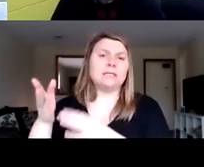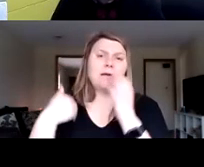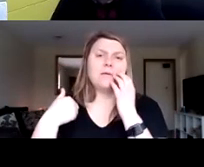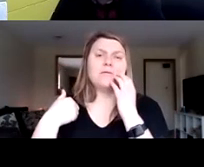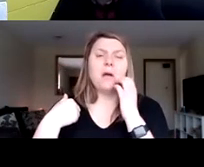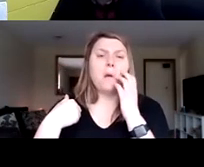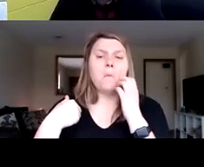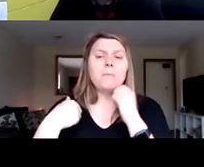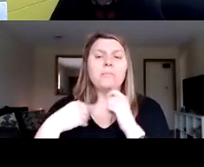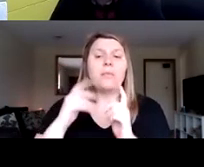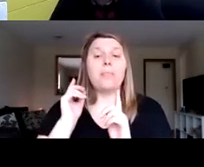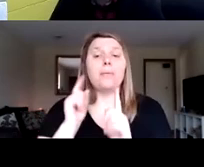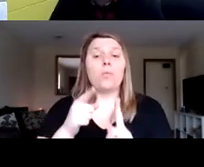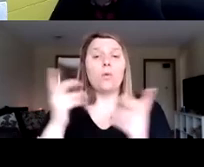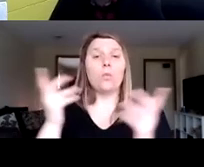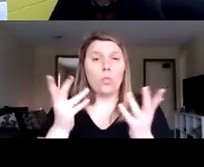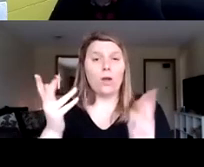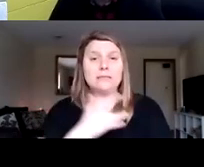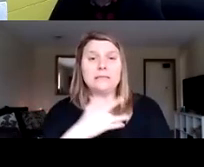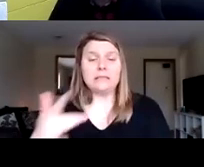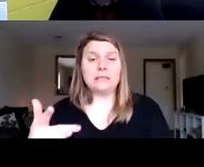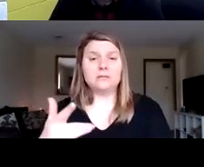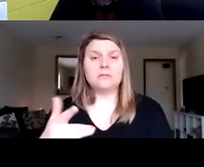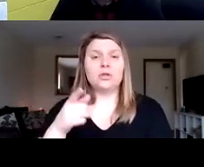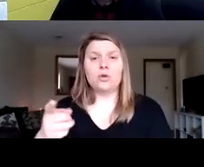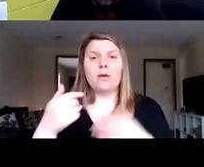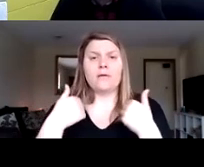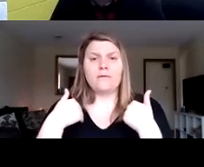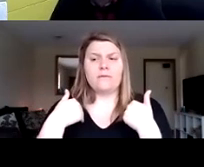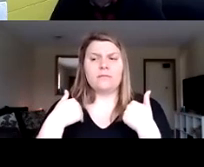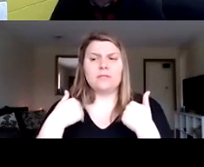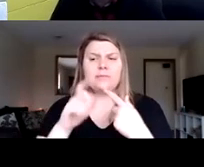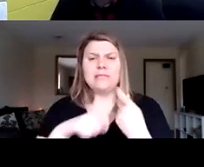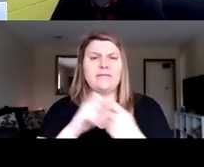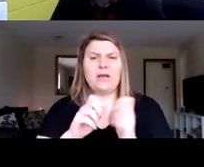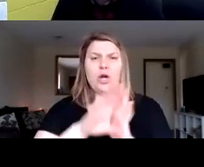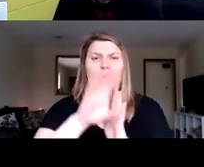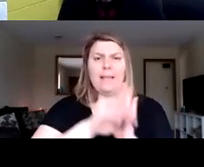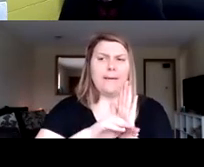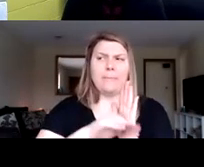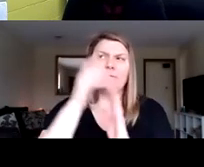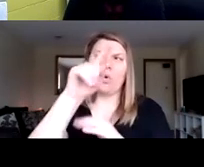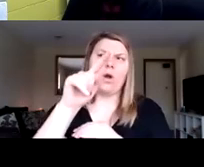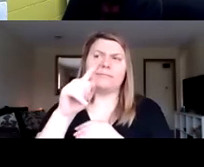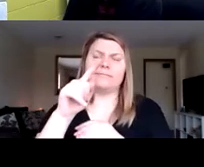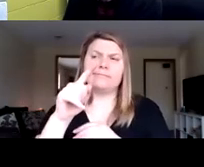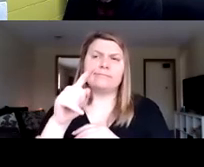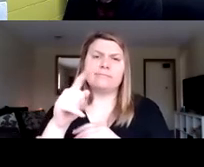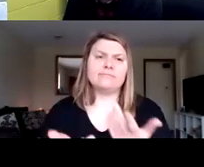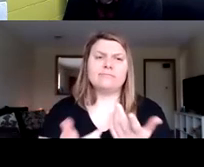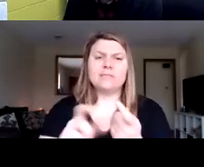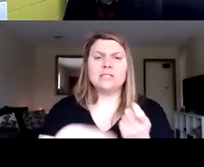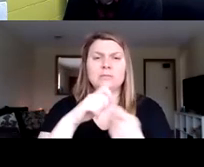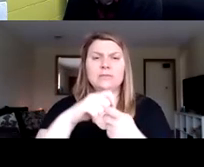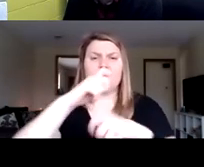is that is typically you have a set curriculum over a particular amount